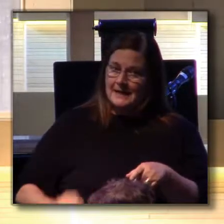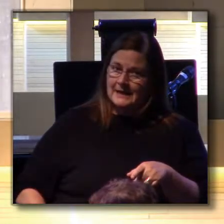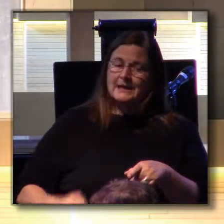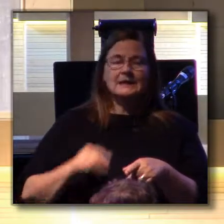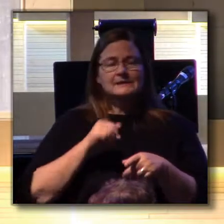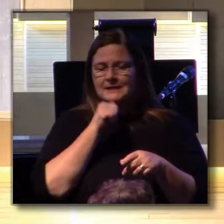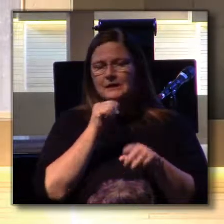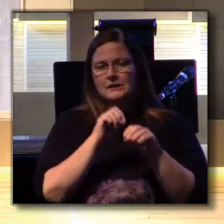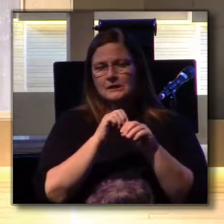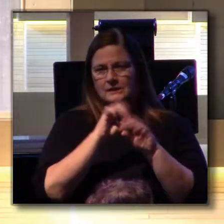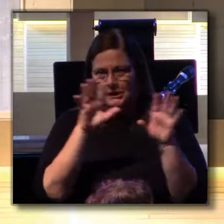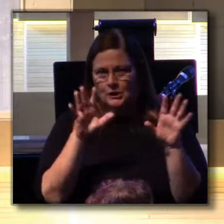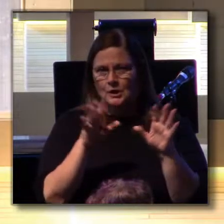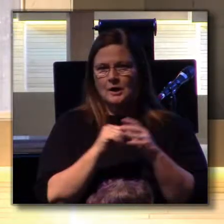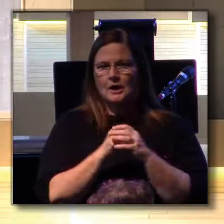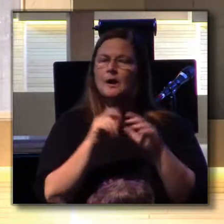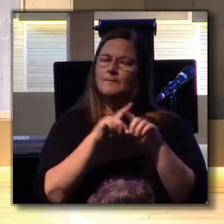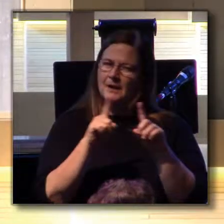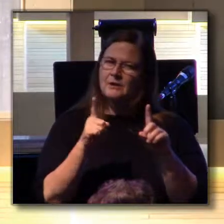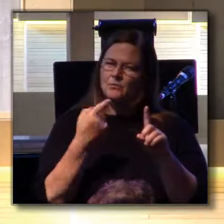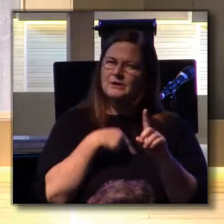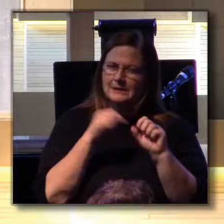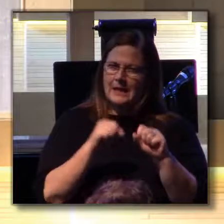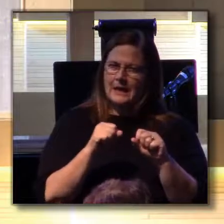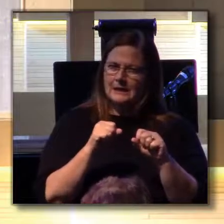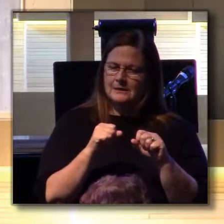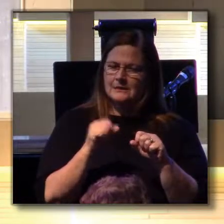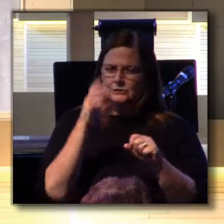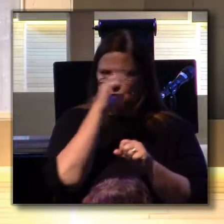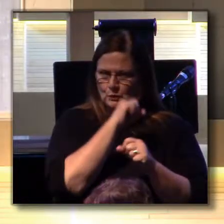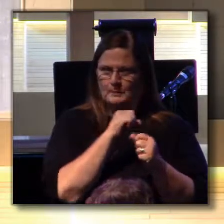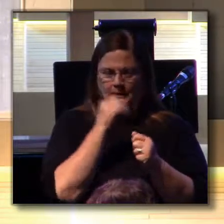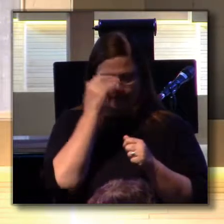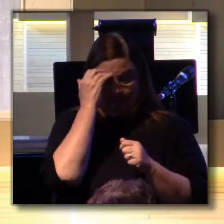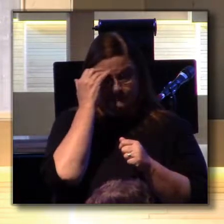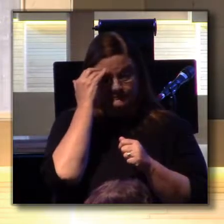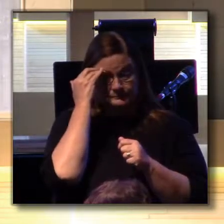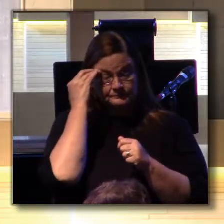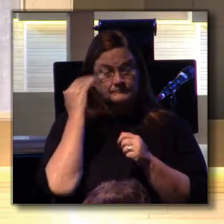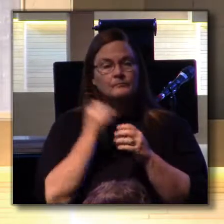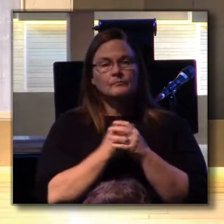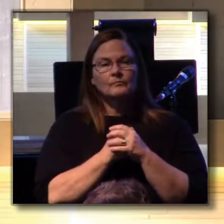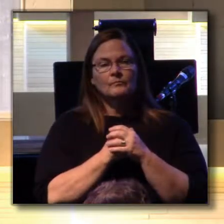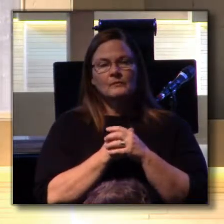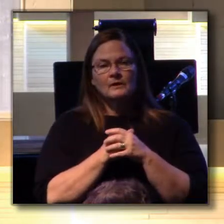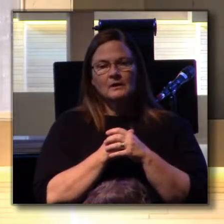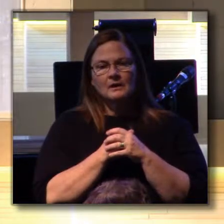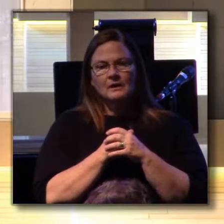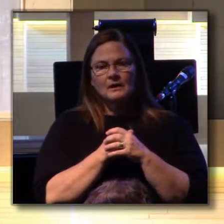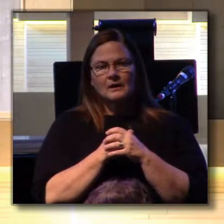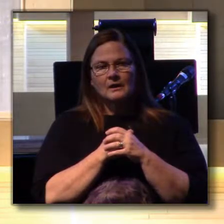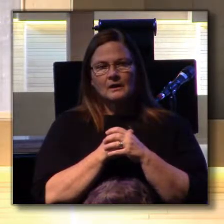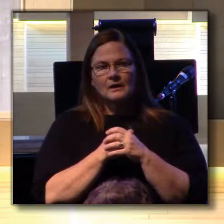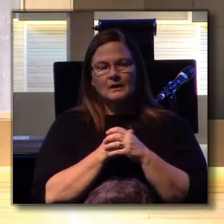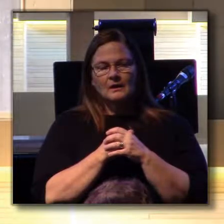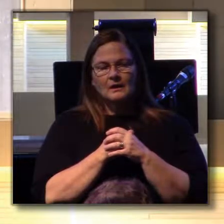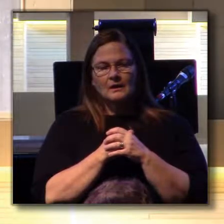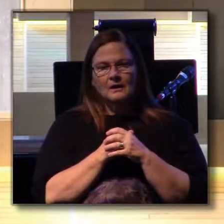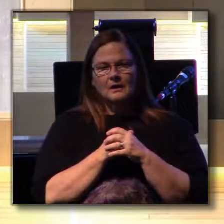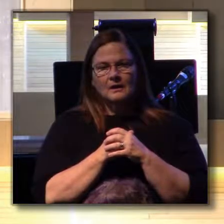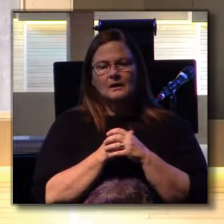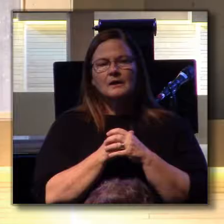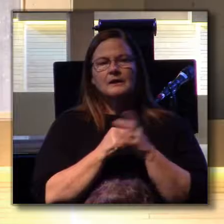text, but can be assumed, I believe. And he is thinking in terms of entering God's